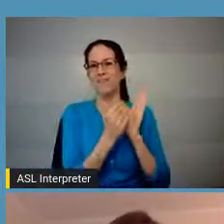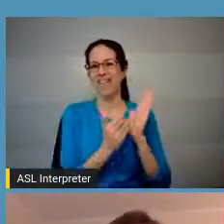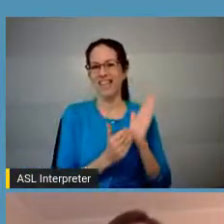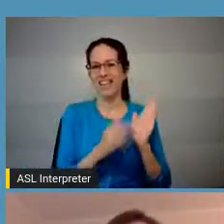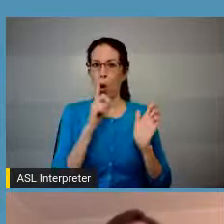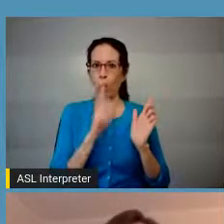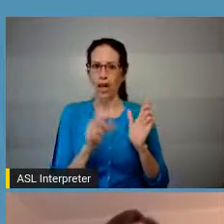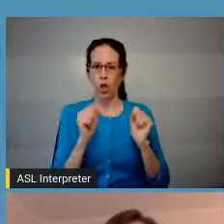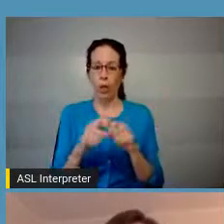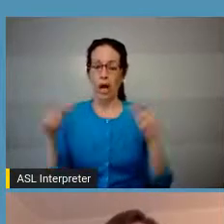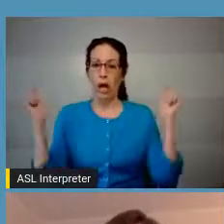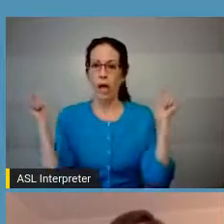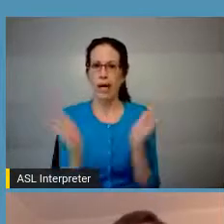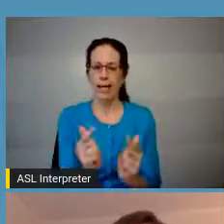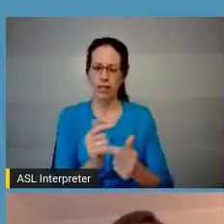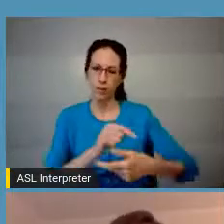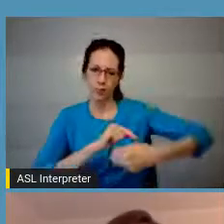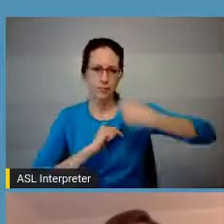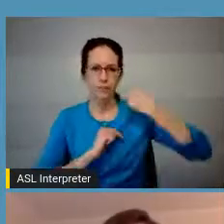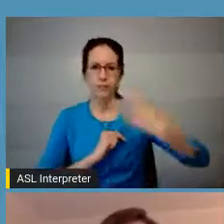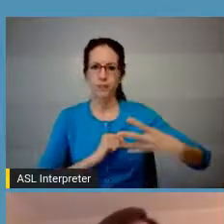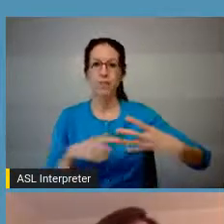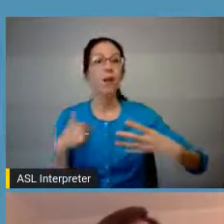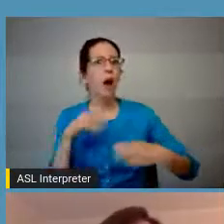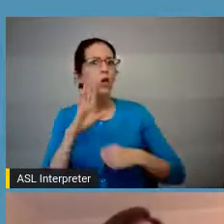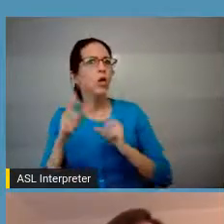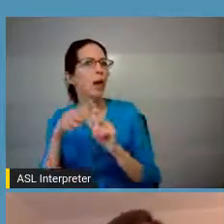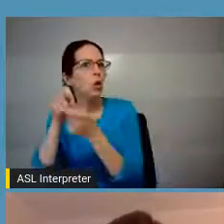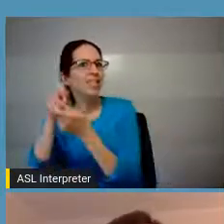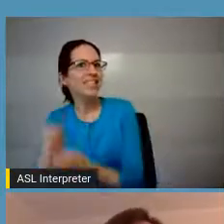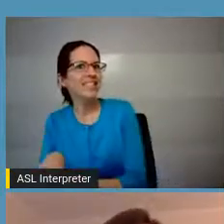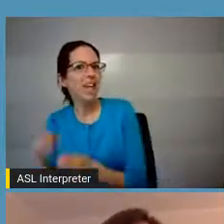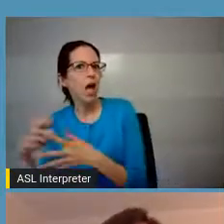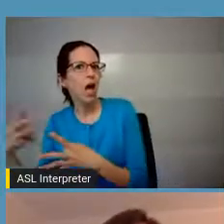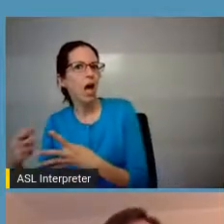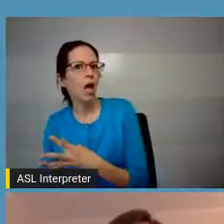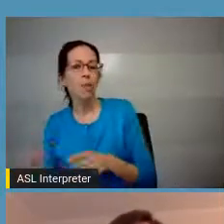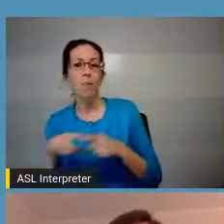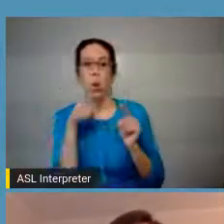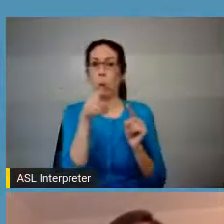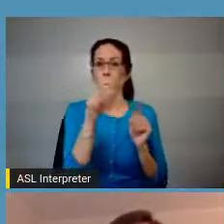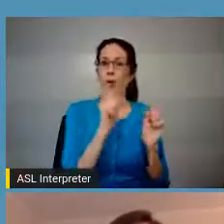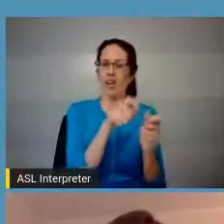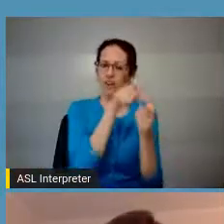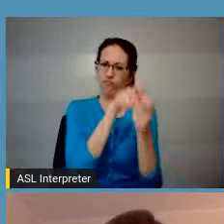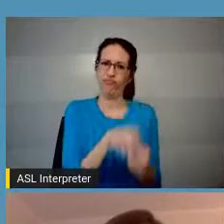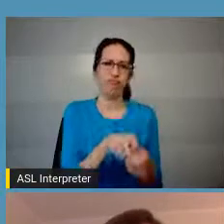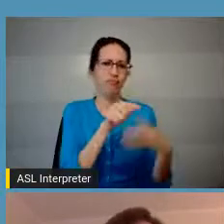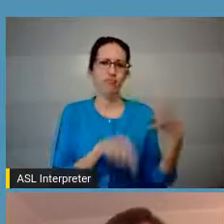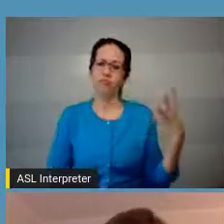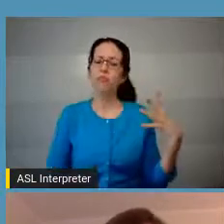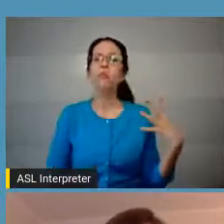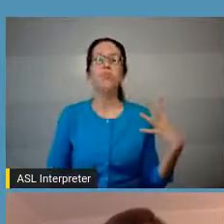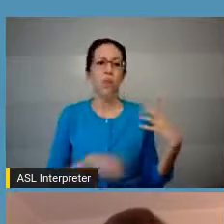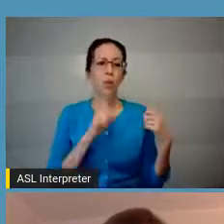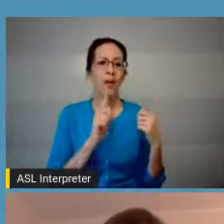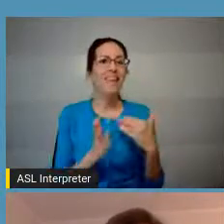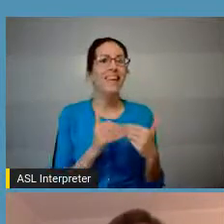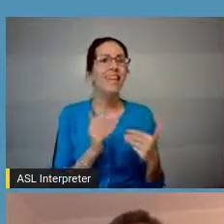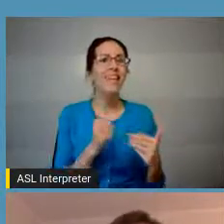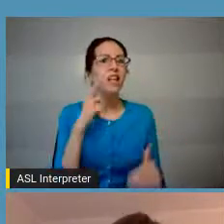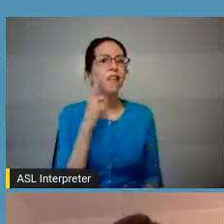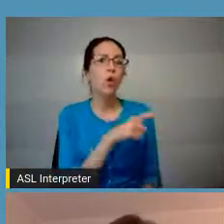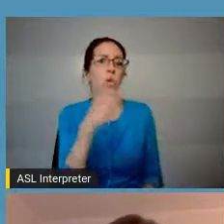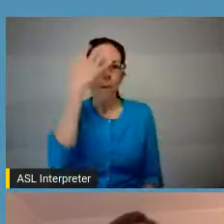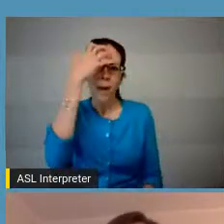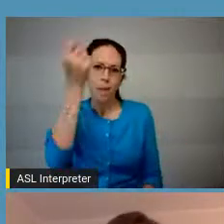down. I went into some of the details, but you can boil it down. It's a pretty easy to memorize